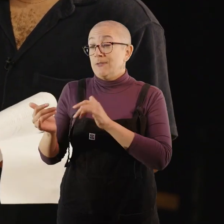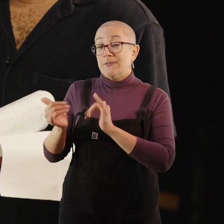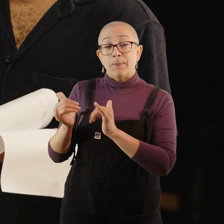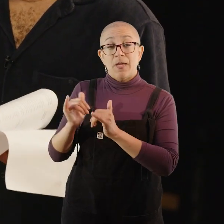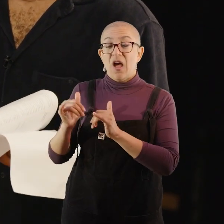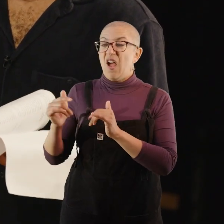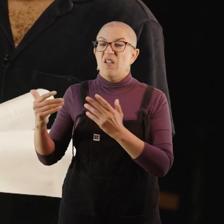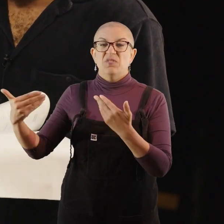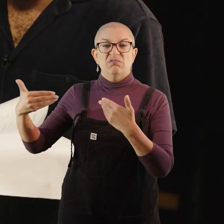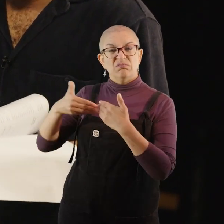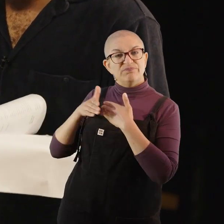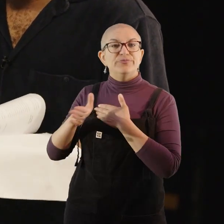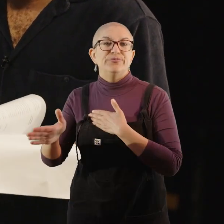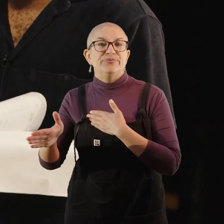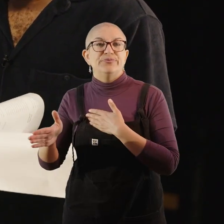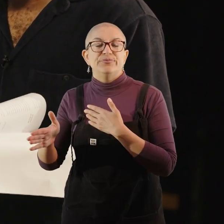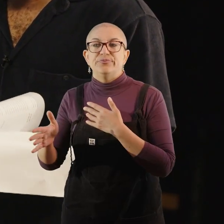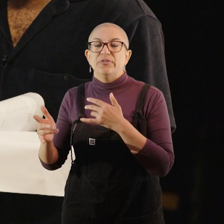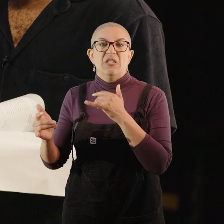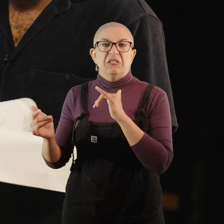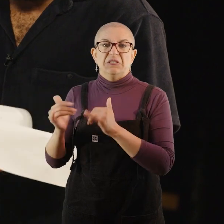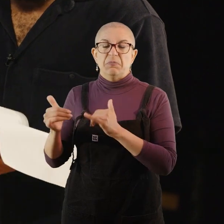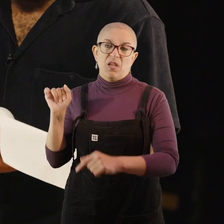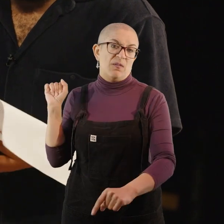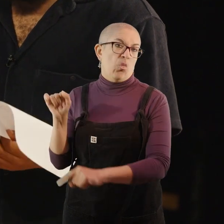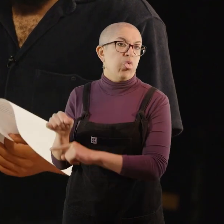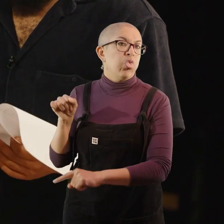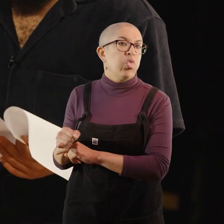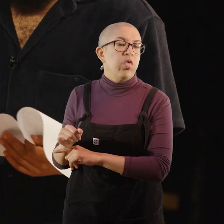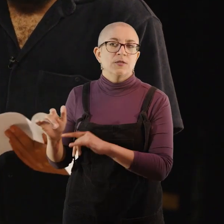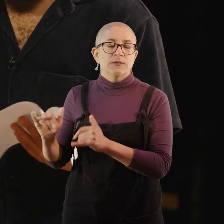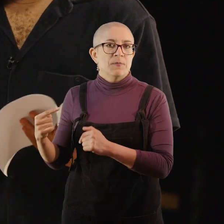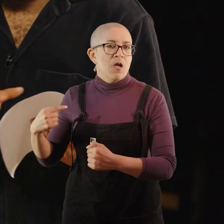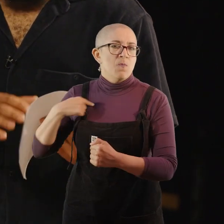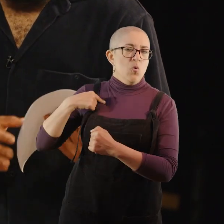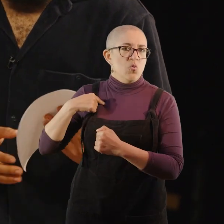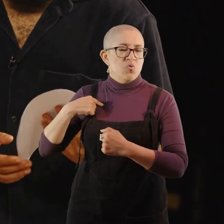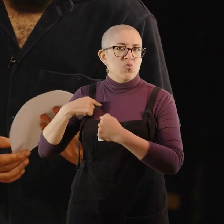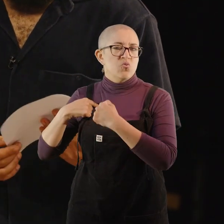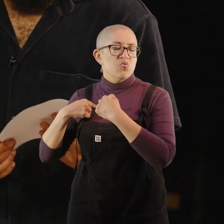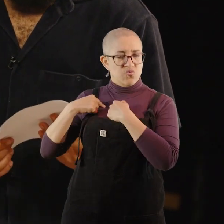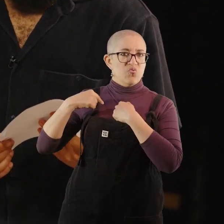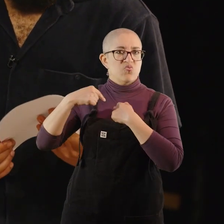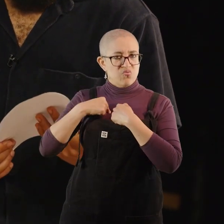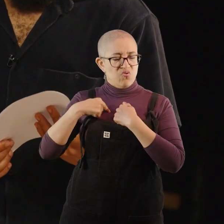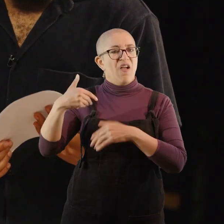don't penetrate. Some nights they get really under the skin. But in any case, textually to support